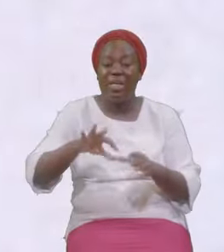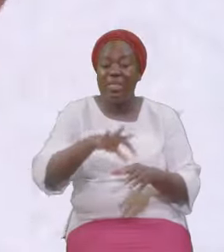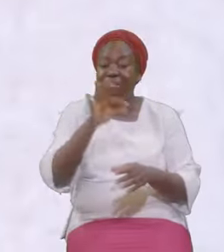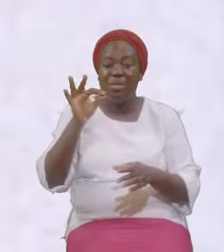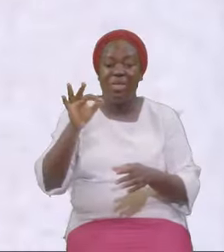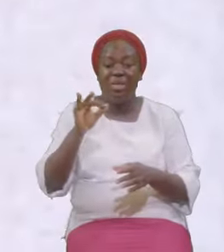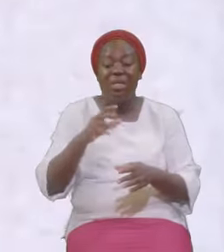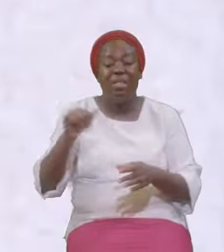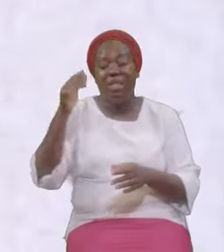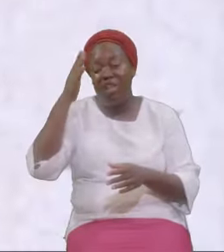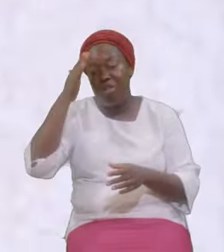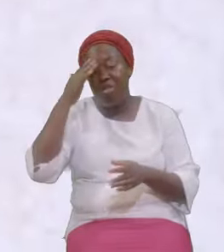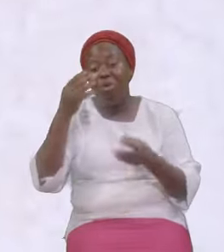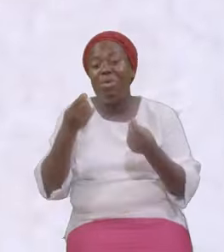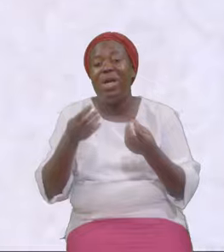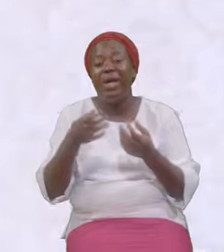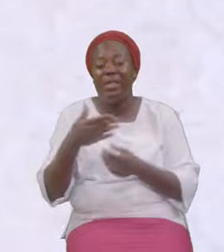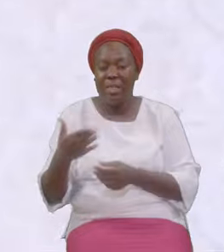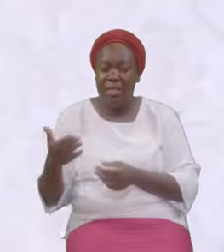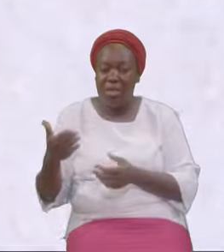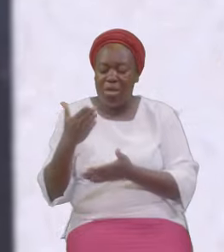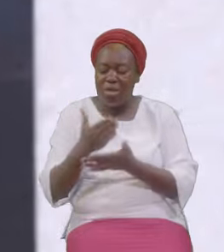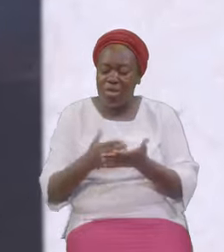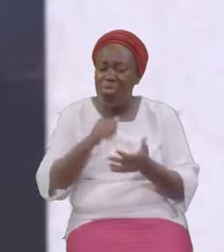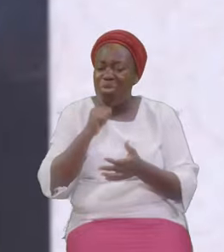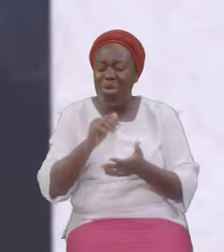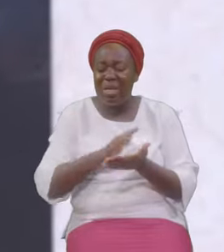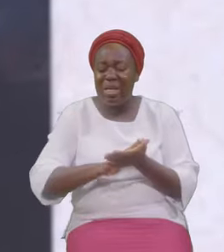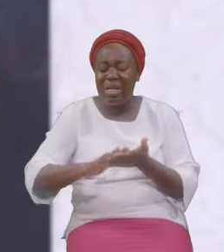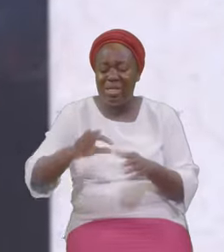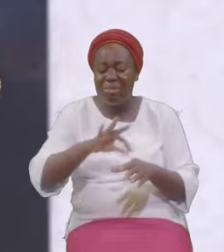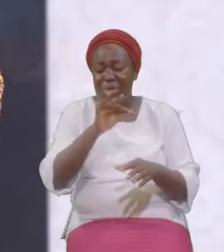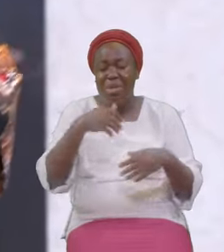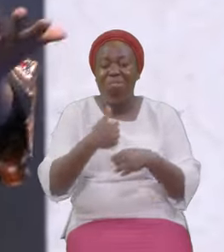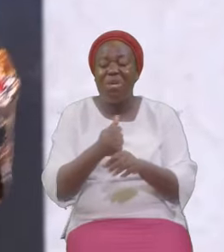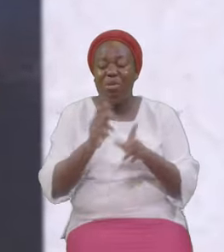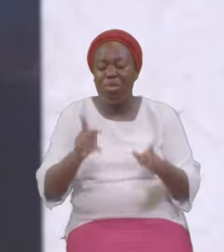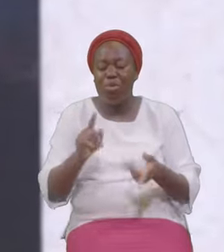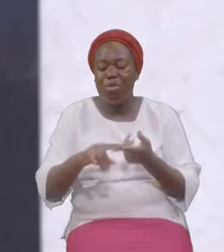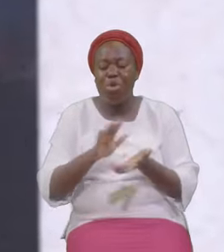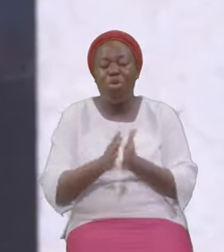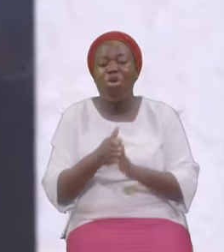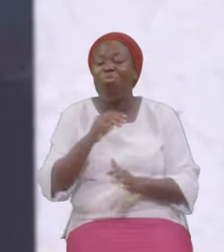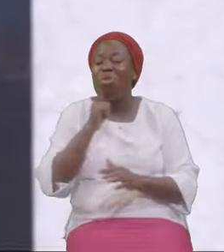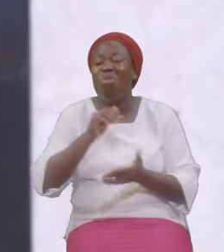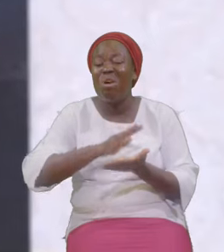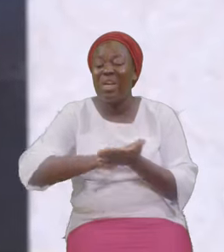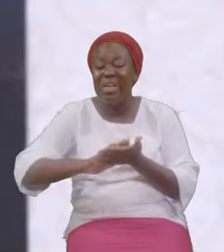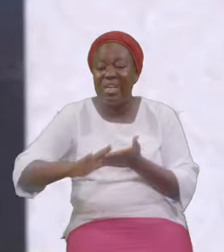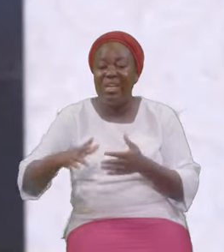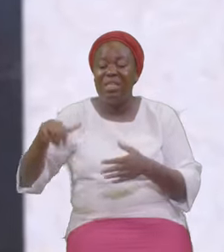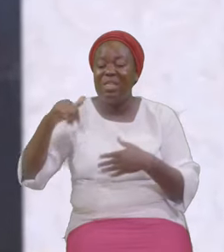many things. Some unclean spirits make people unclean. They make them have unclean